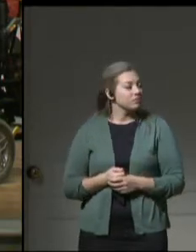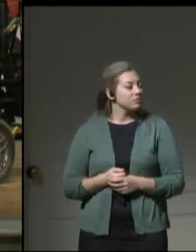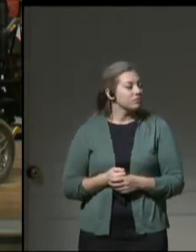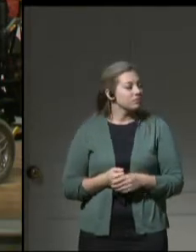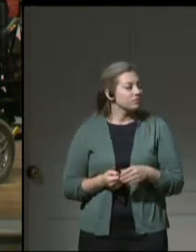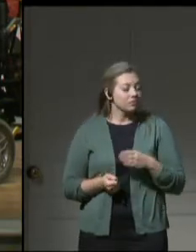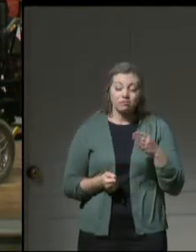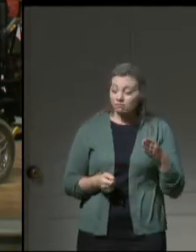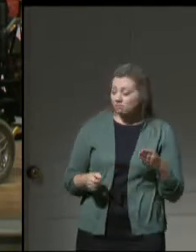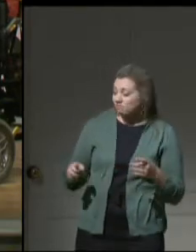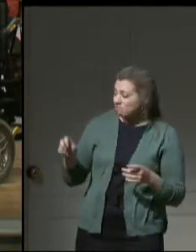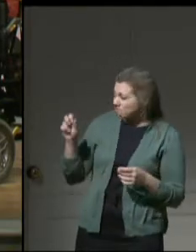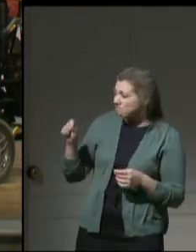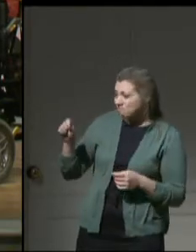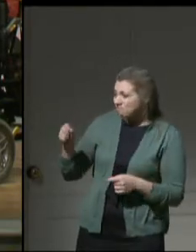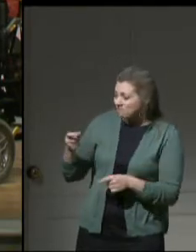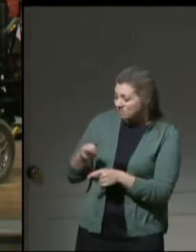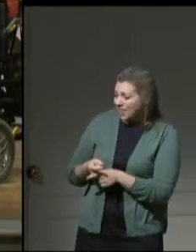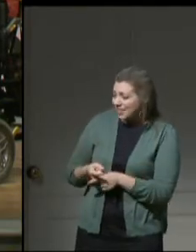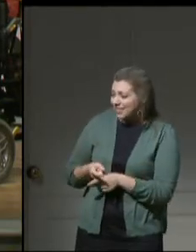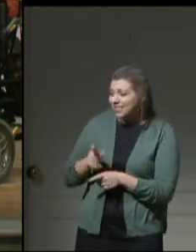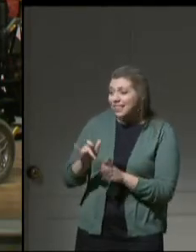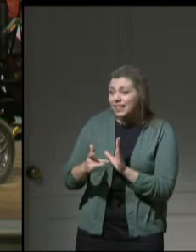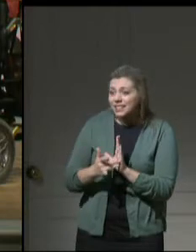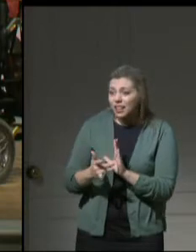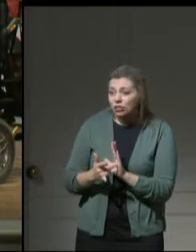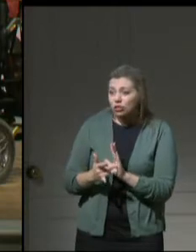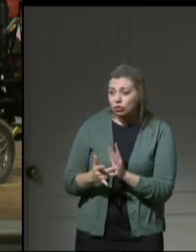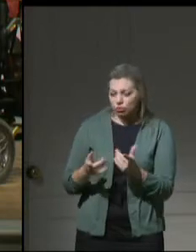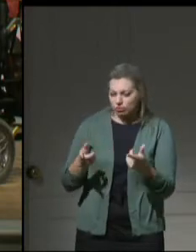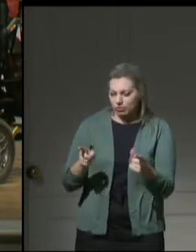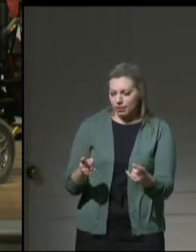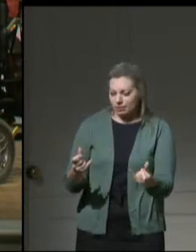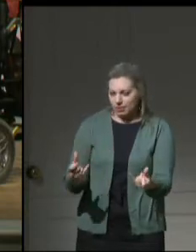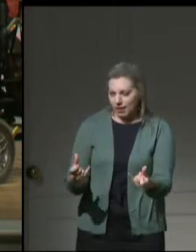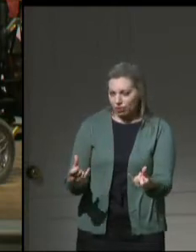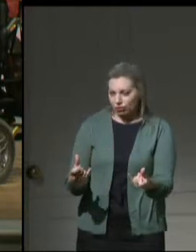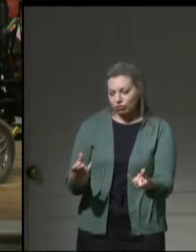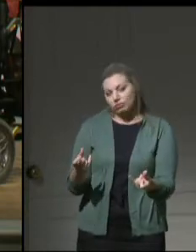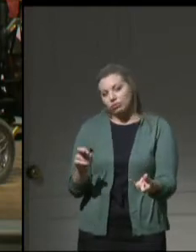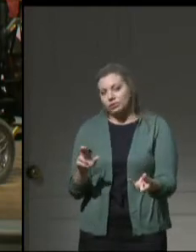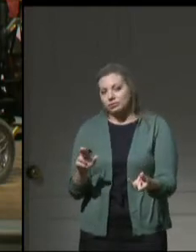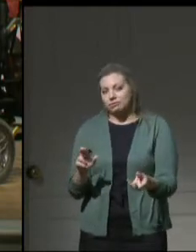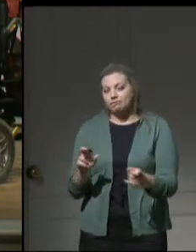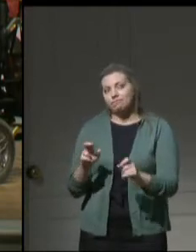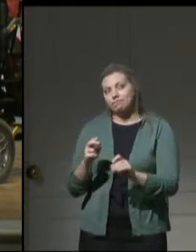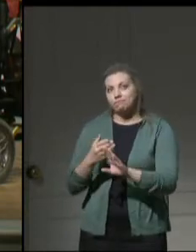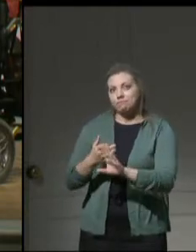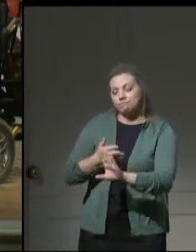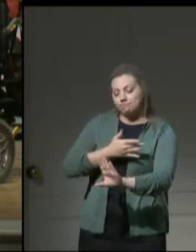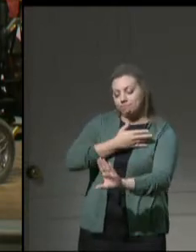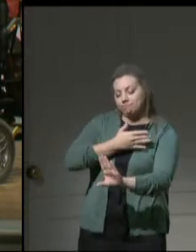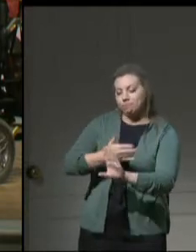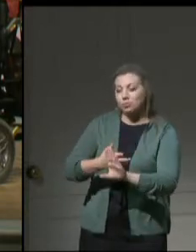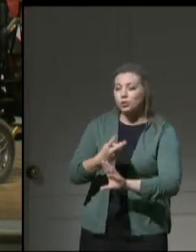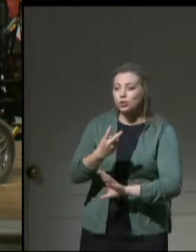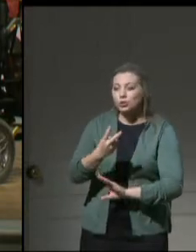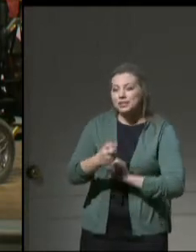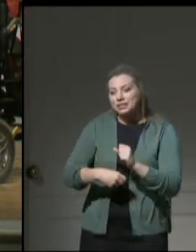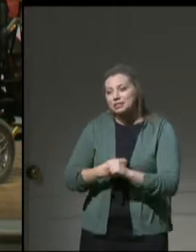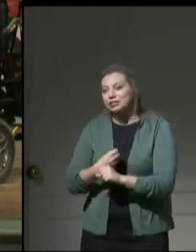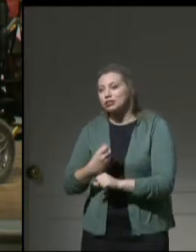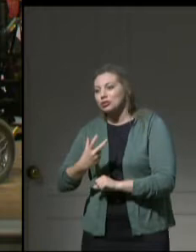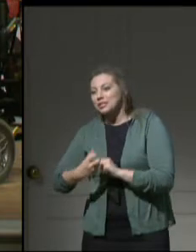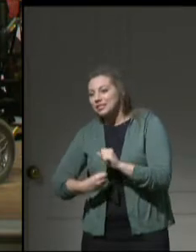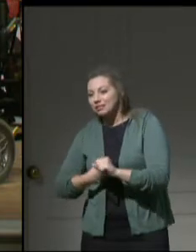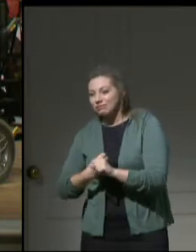spot on. And really, the technology where it is now, or well, rather where it's been in the past 2 to 3 years,